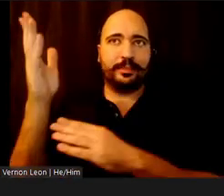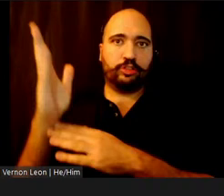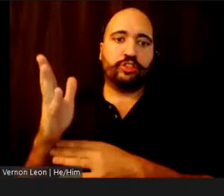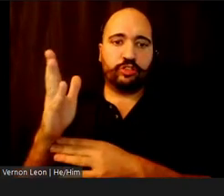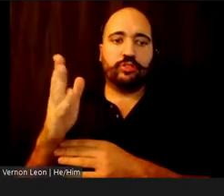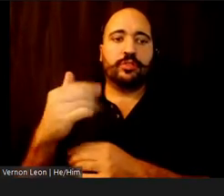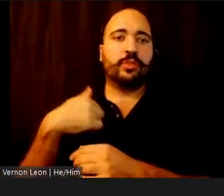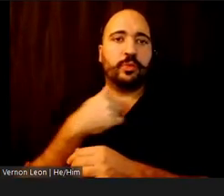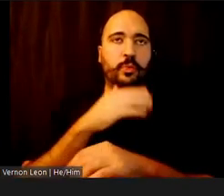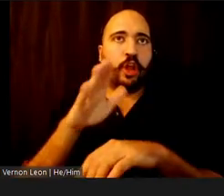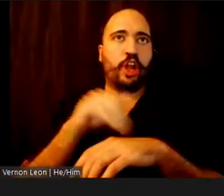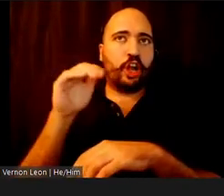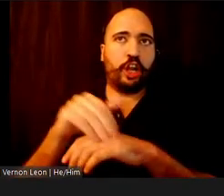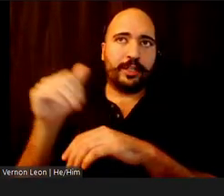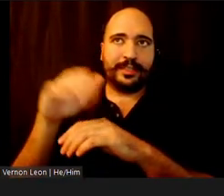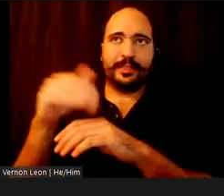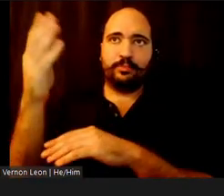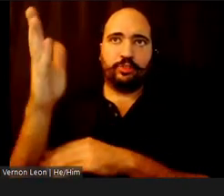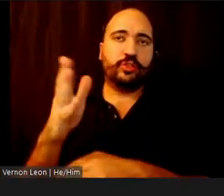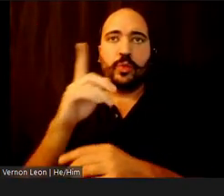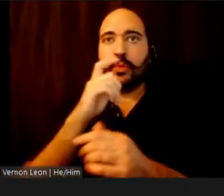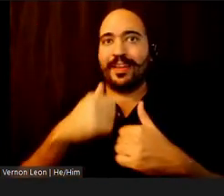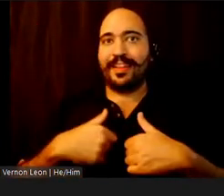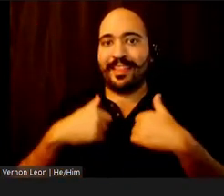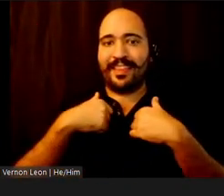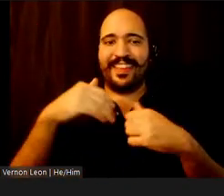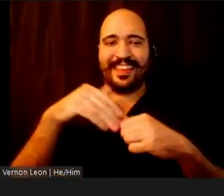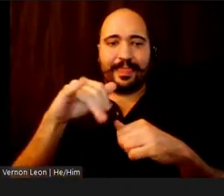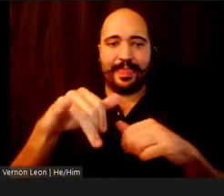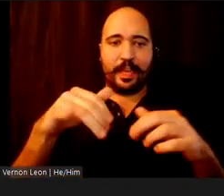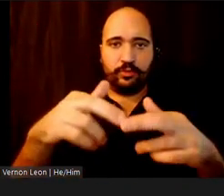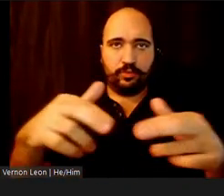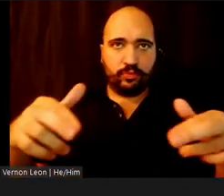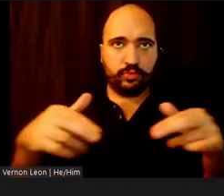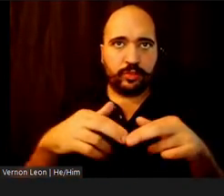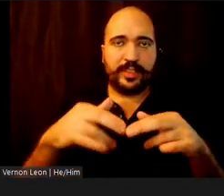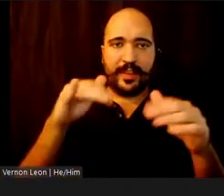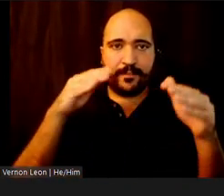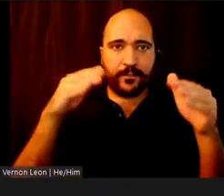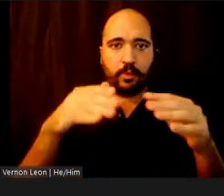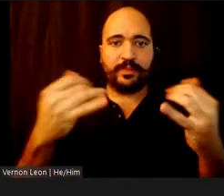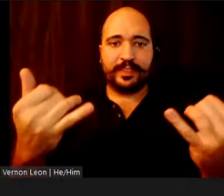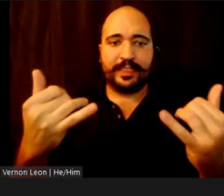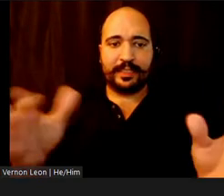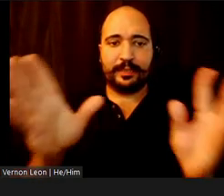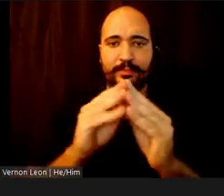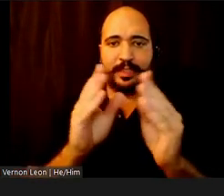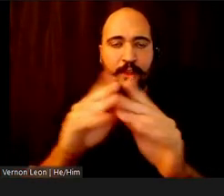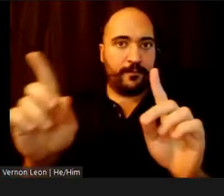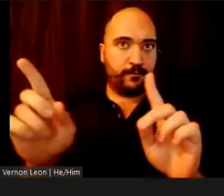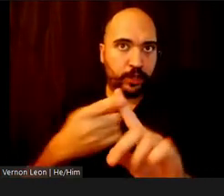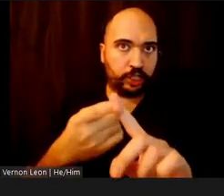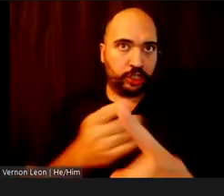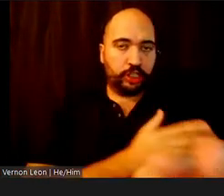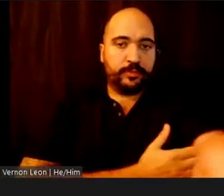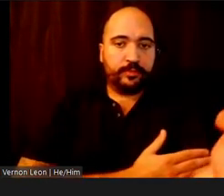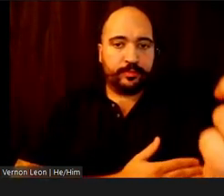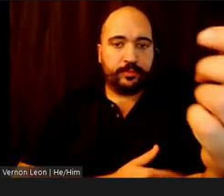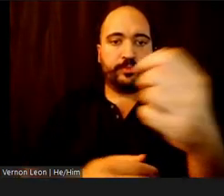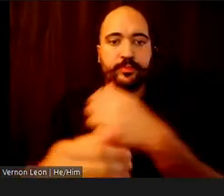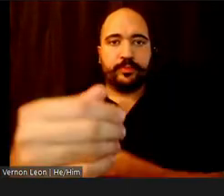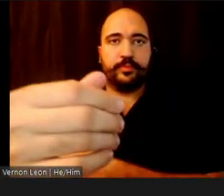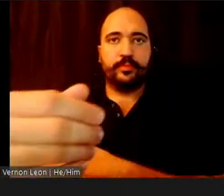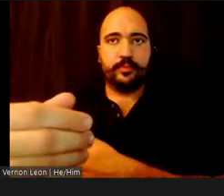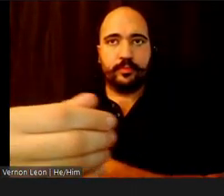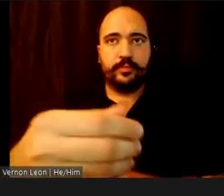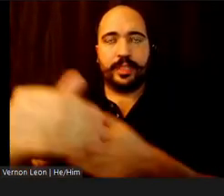We will be calling speakers who live in the geographic area that is the focus of today's webinar first in the order they signed